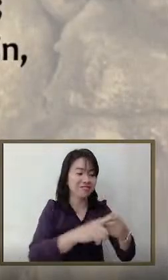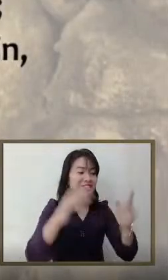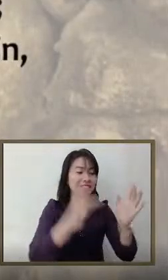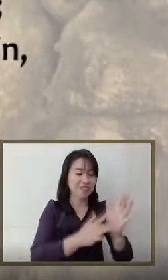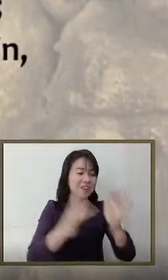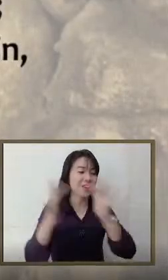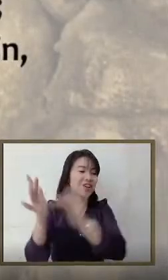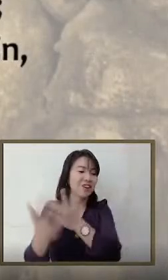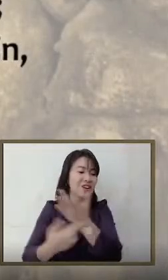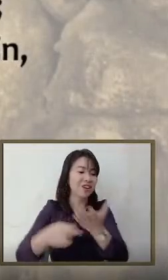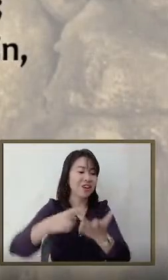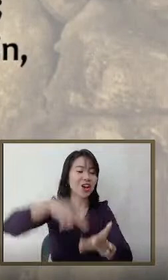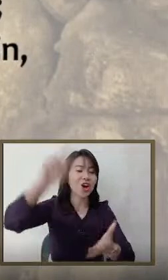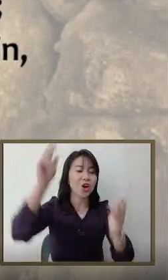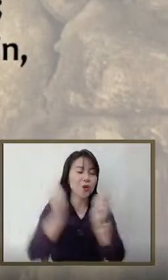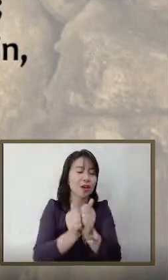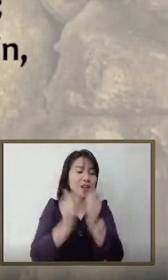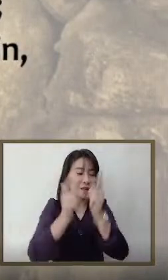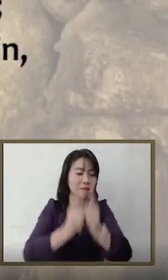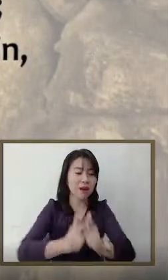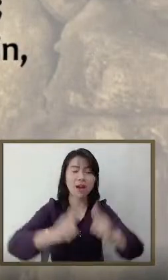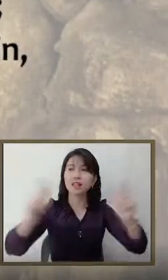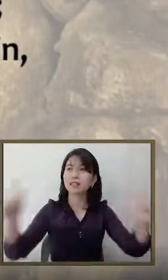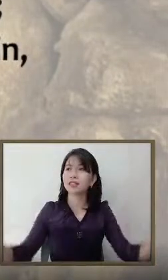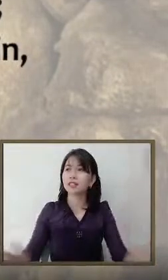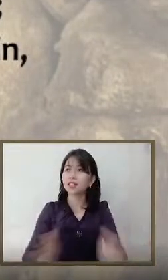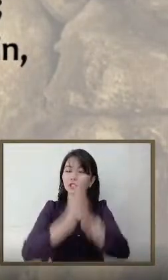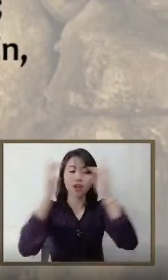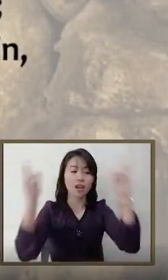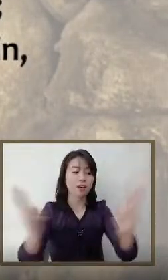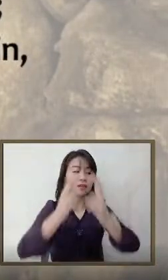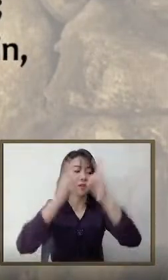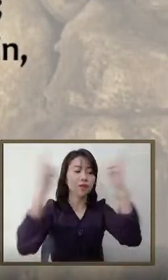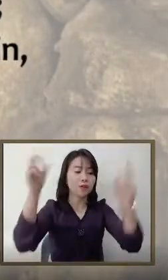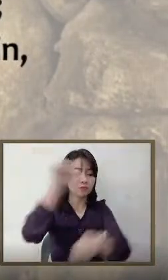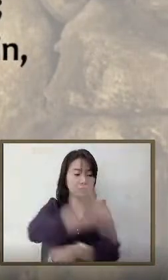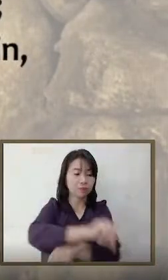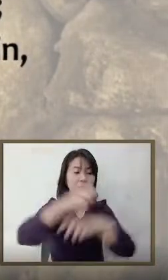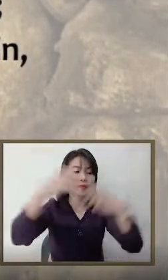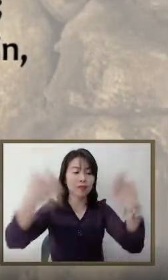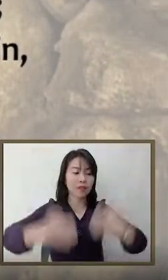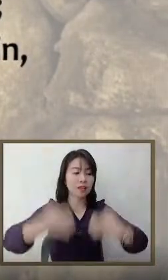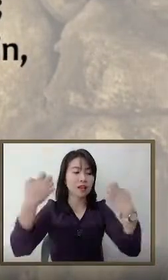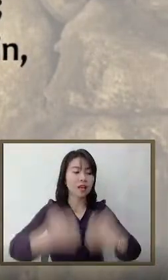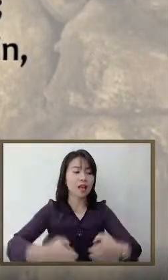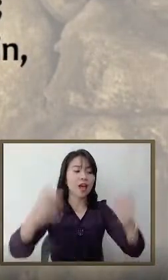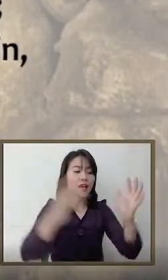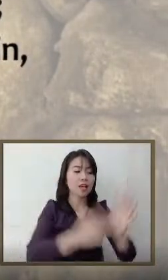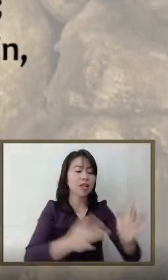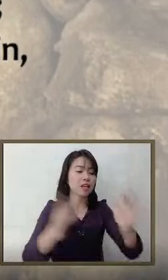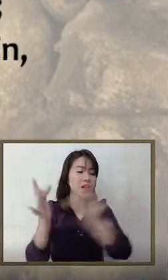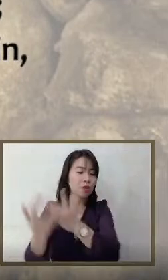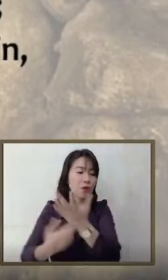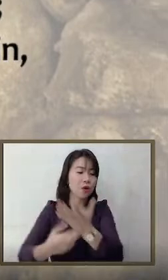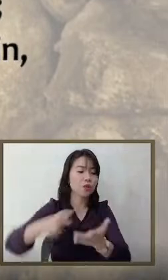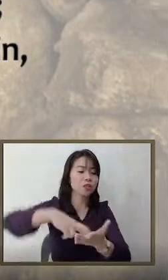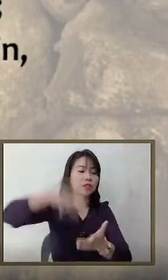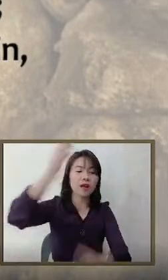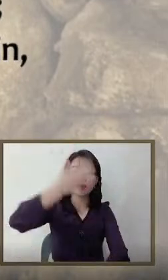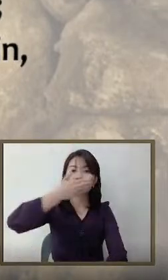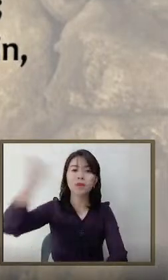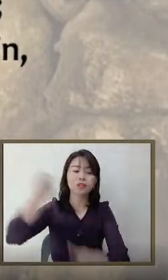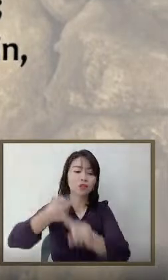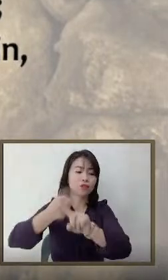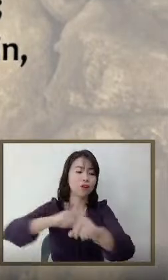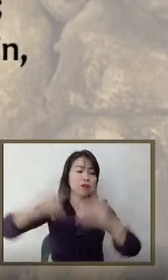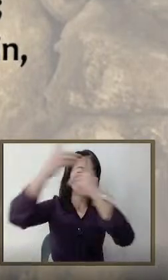he arose. Amen. With a mighty triumph for his foe. Come on, say it. He arose